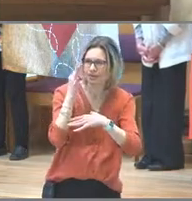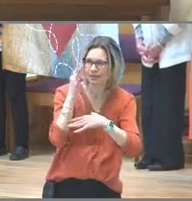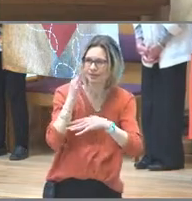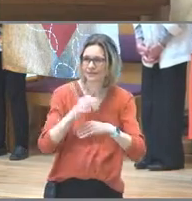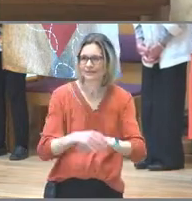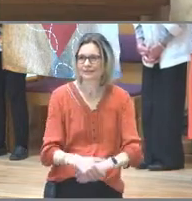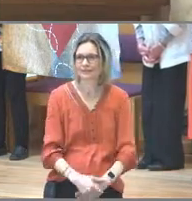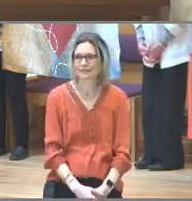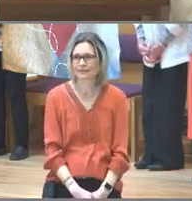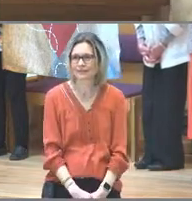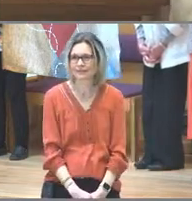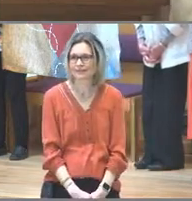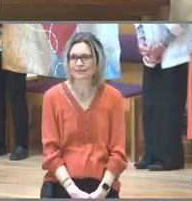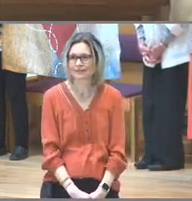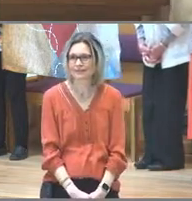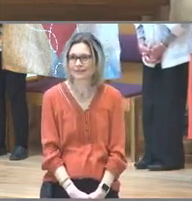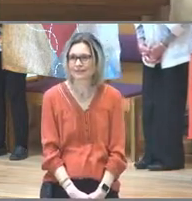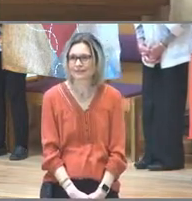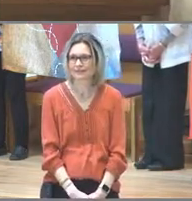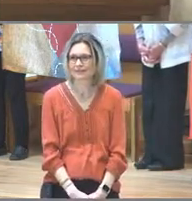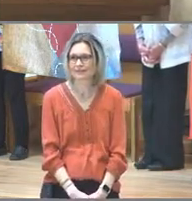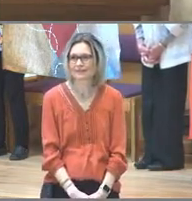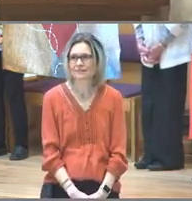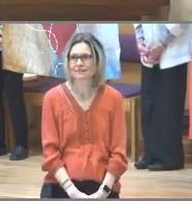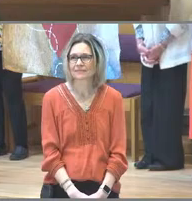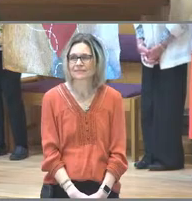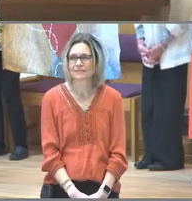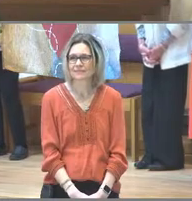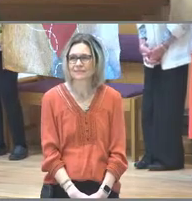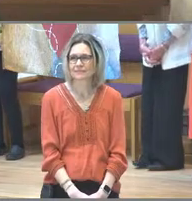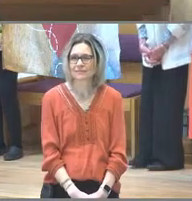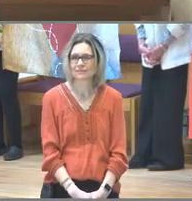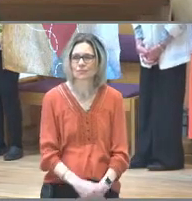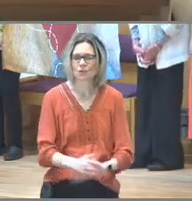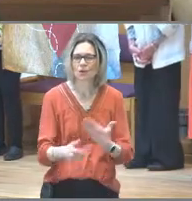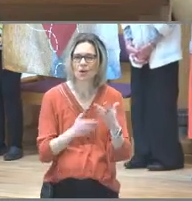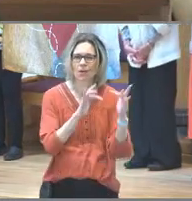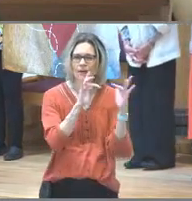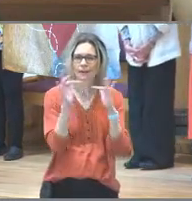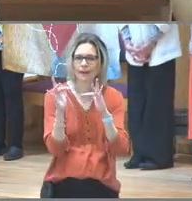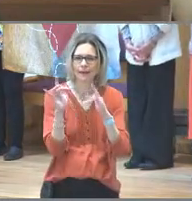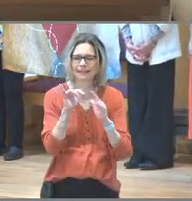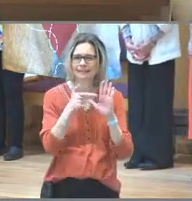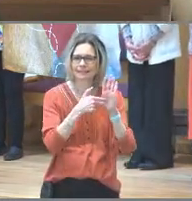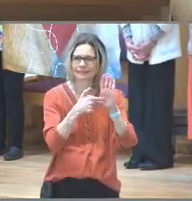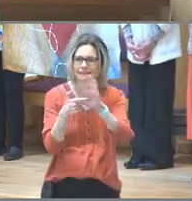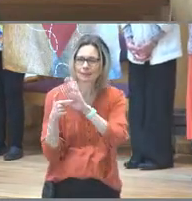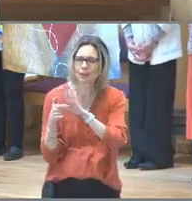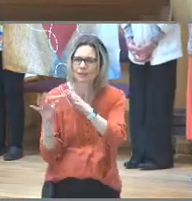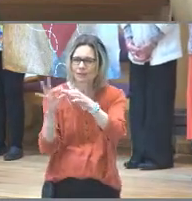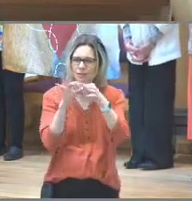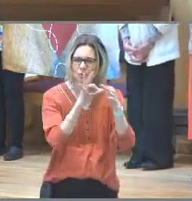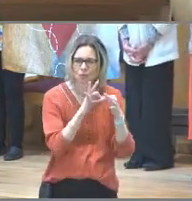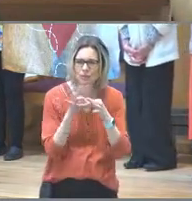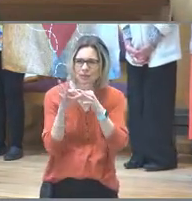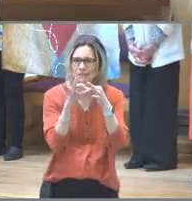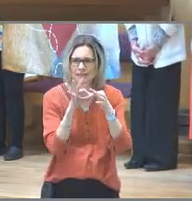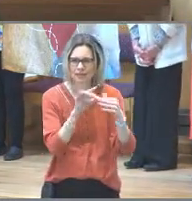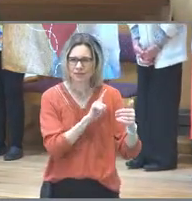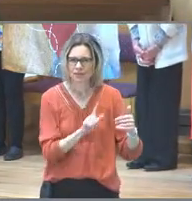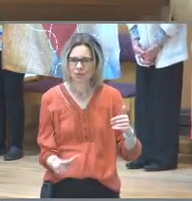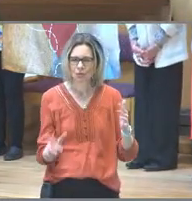this? To extend this, to share with all those participate online as a symbol of the unity in the Lord